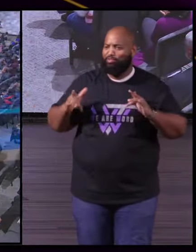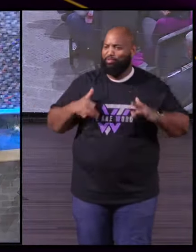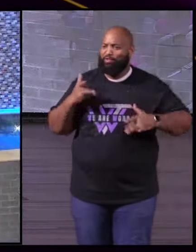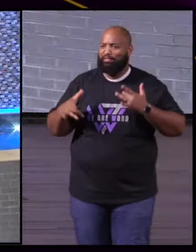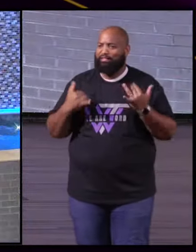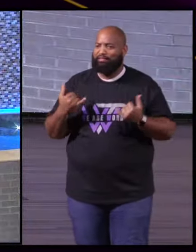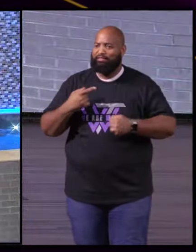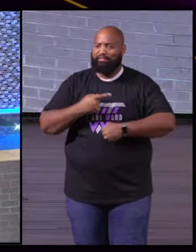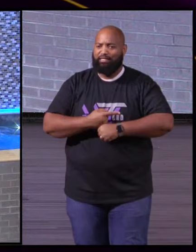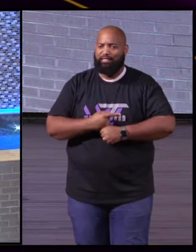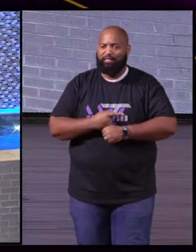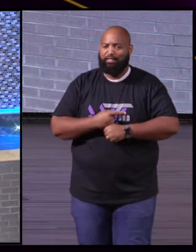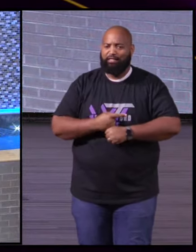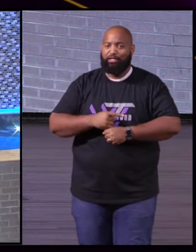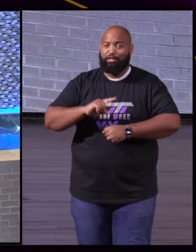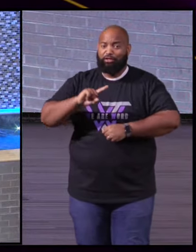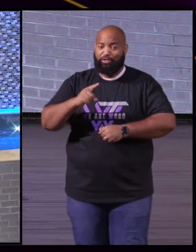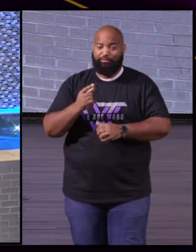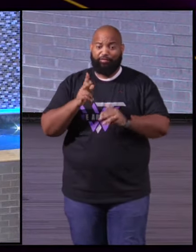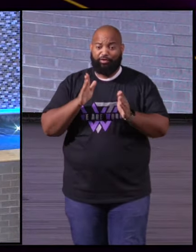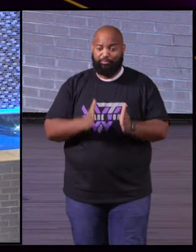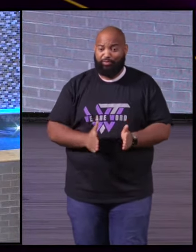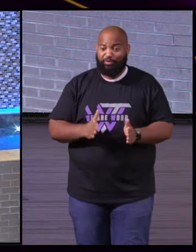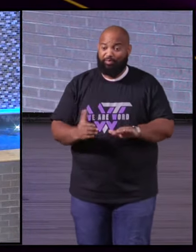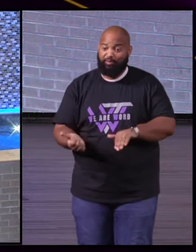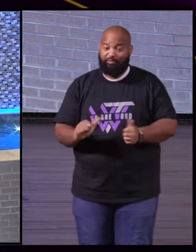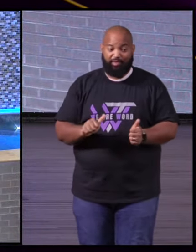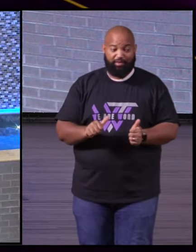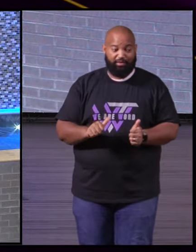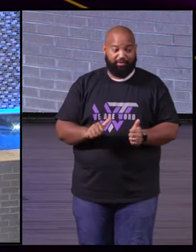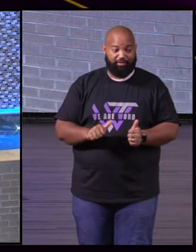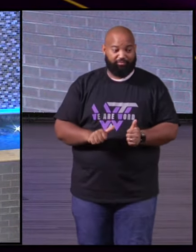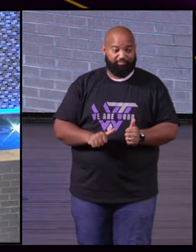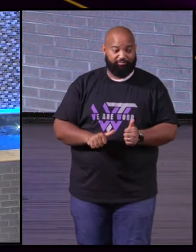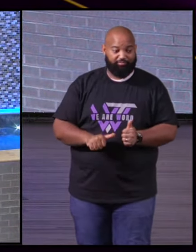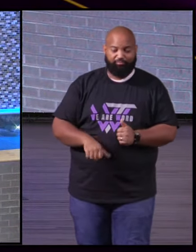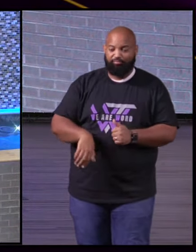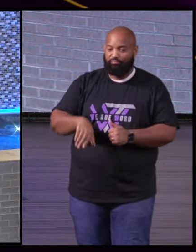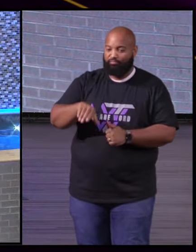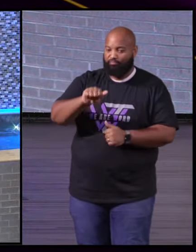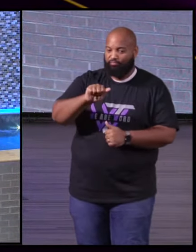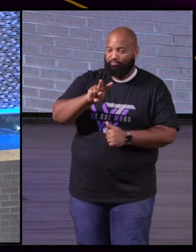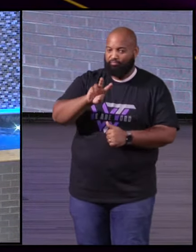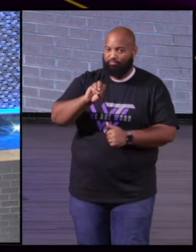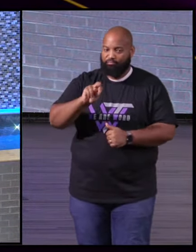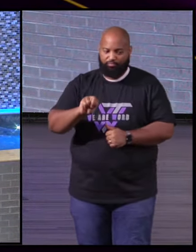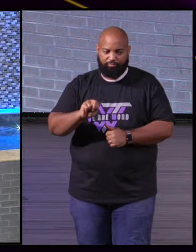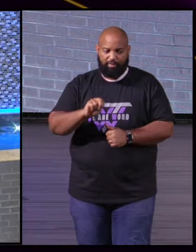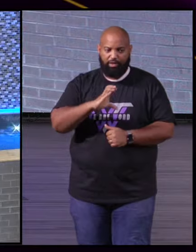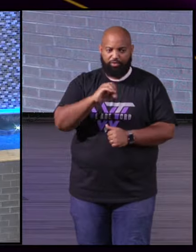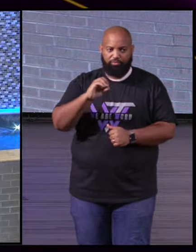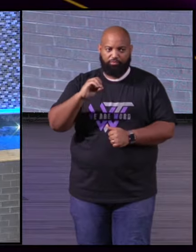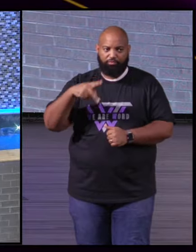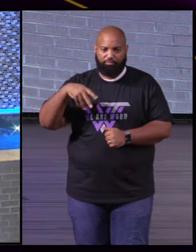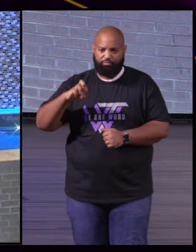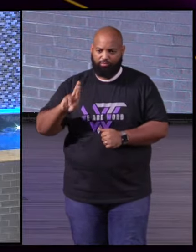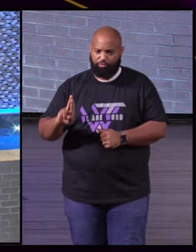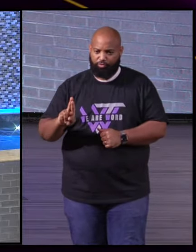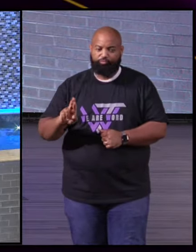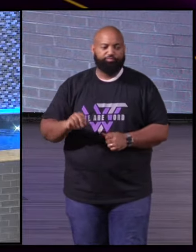excited today. So we've got our first candidate. Y'all celebrate Ivana Cooper. Ivana, have a seat right there, baby.